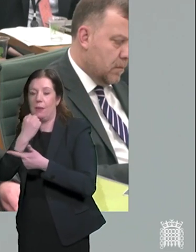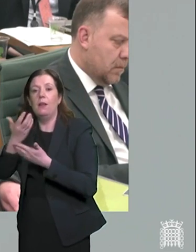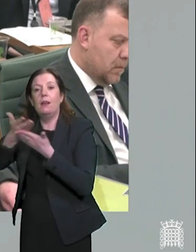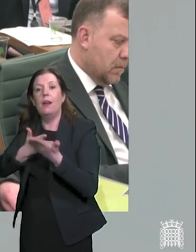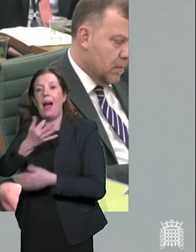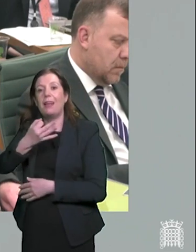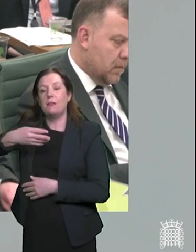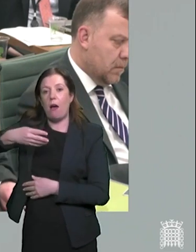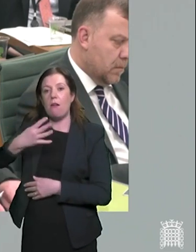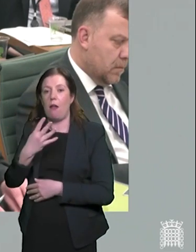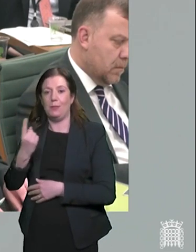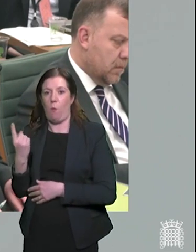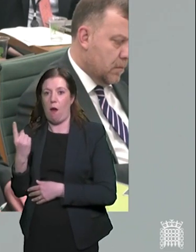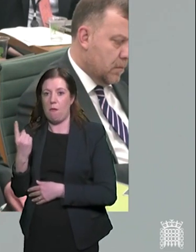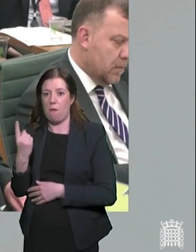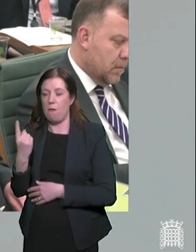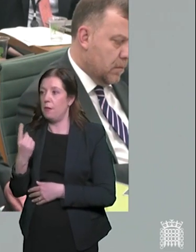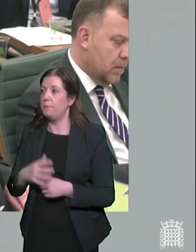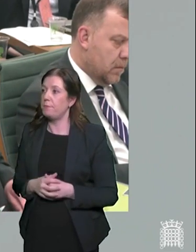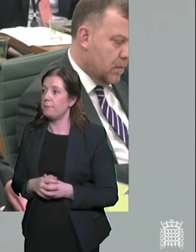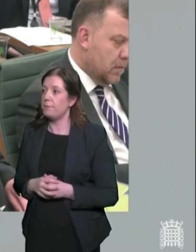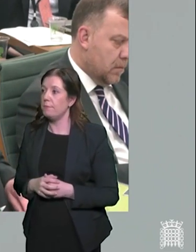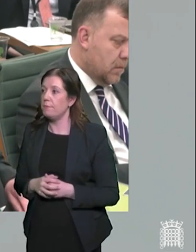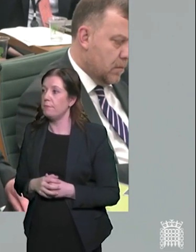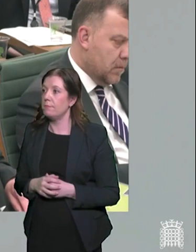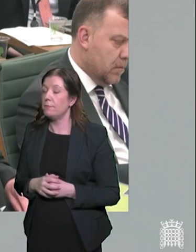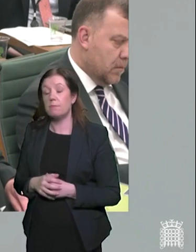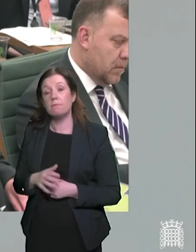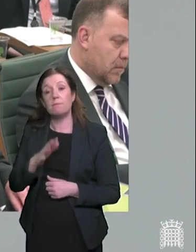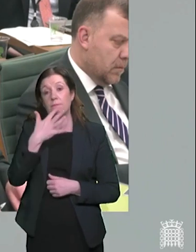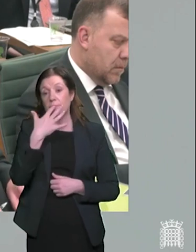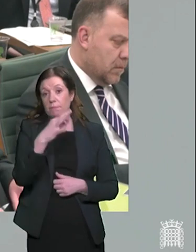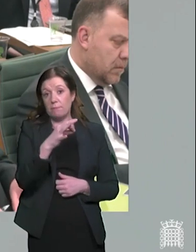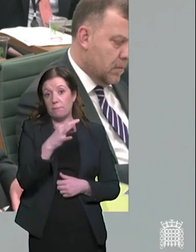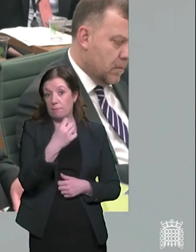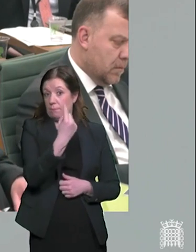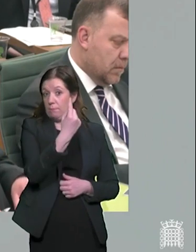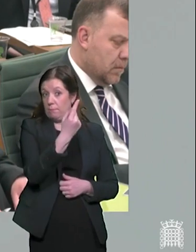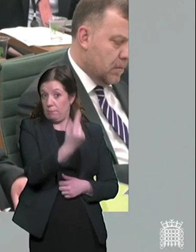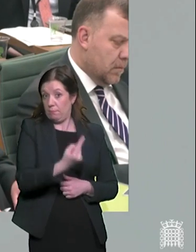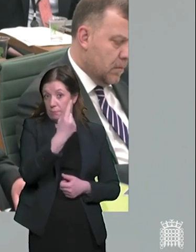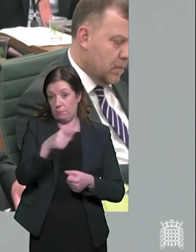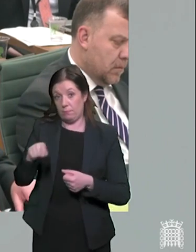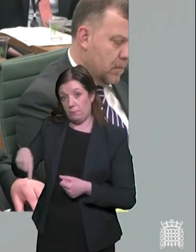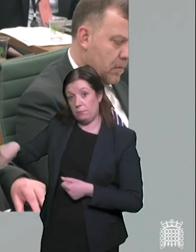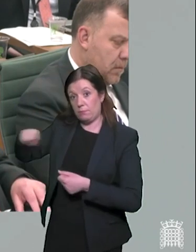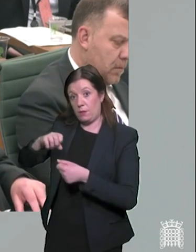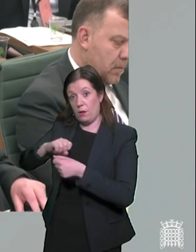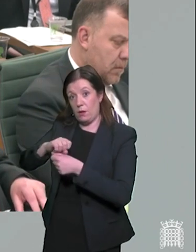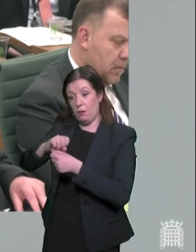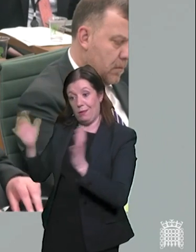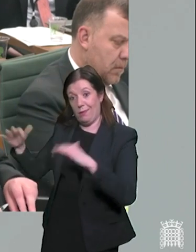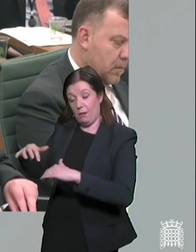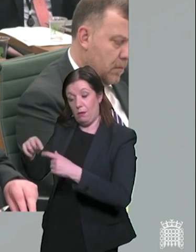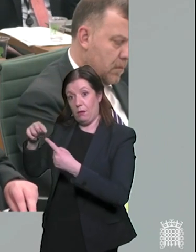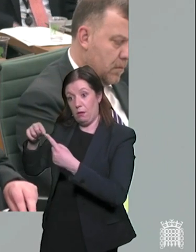page 89 and 91 of your evidence bundle. Did you ever have any reason to think that COVID rules may have been broken at this